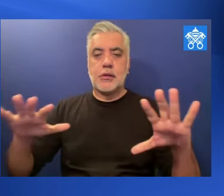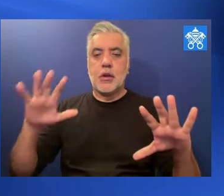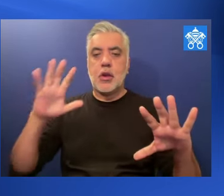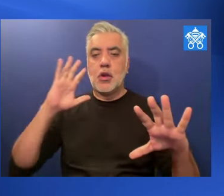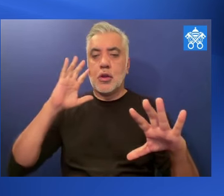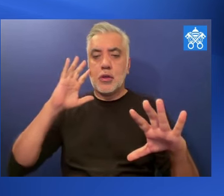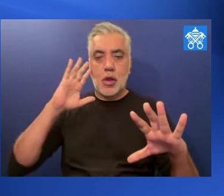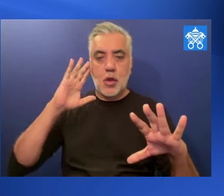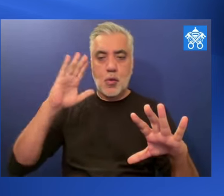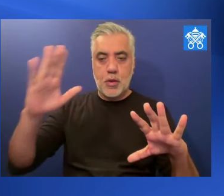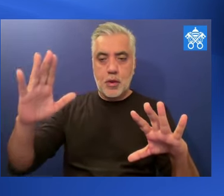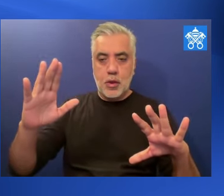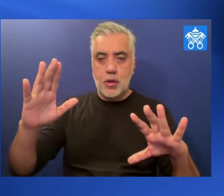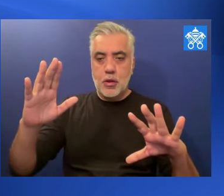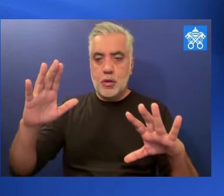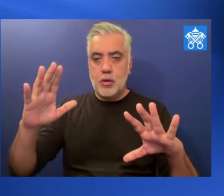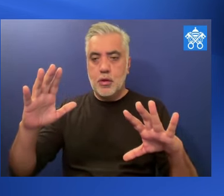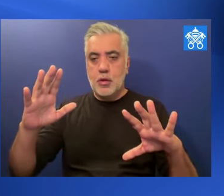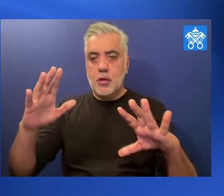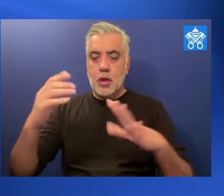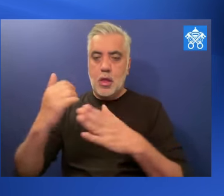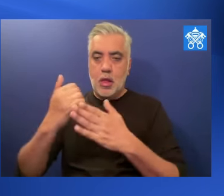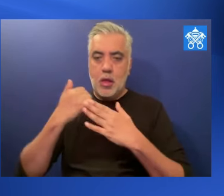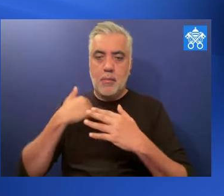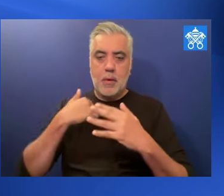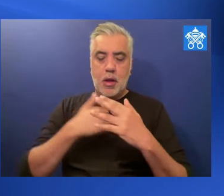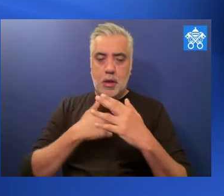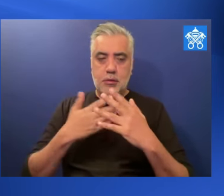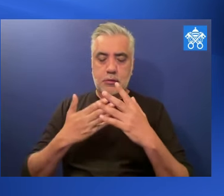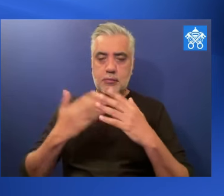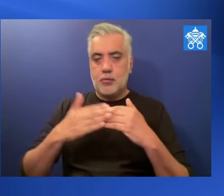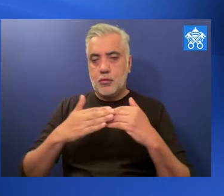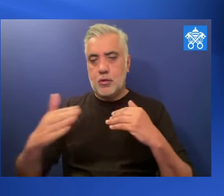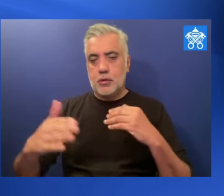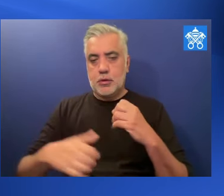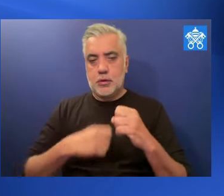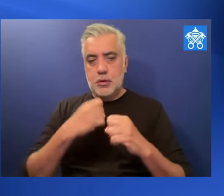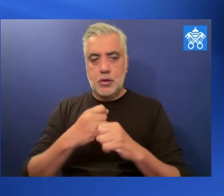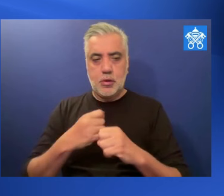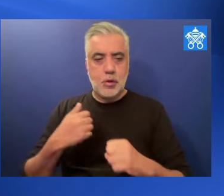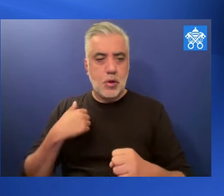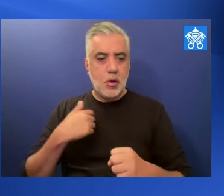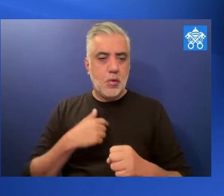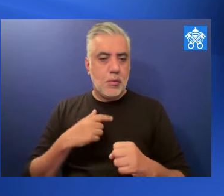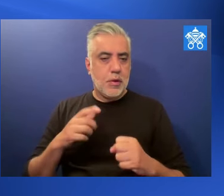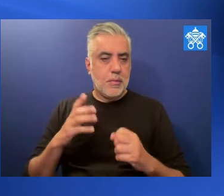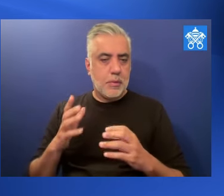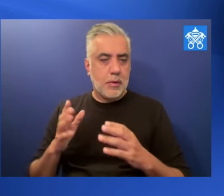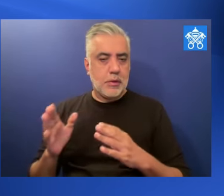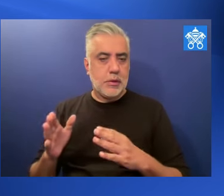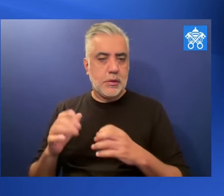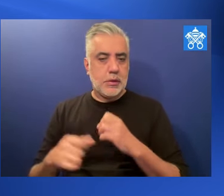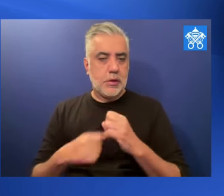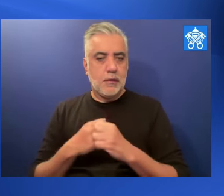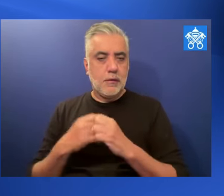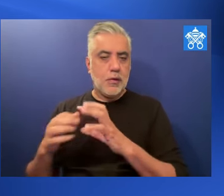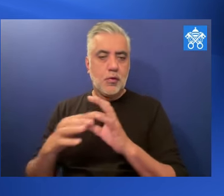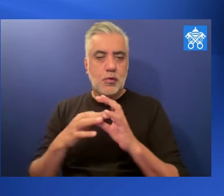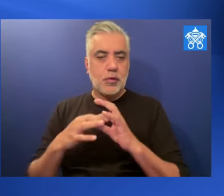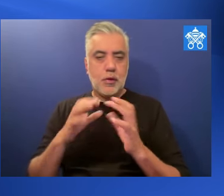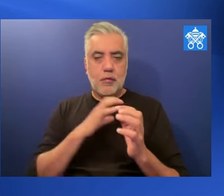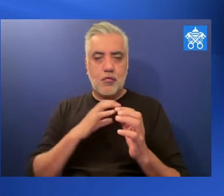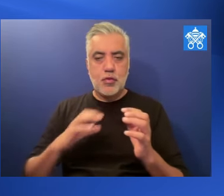throughout this year. We're praying this week for the unity of Christians. Christians, let us not stop to continue to pray for peace in Ukraine,